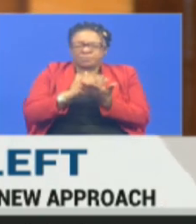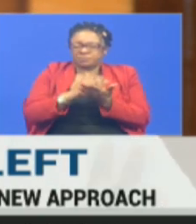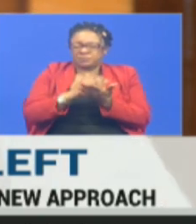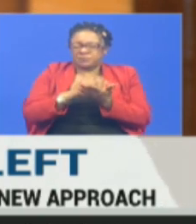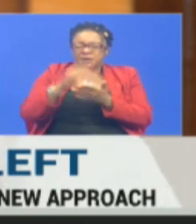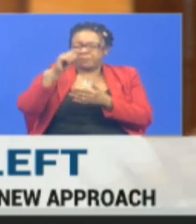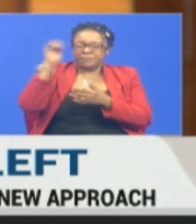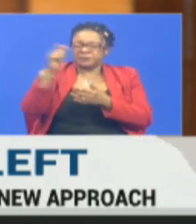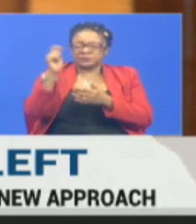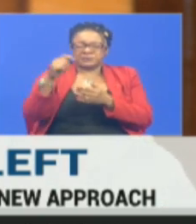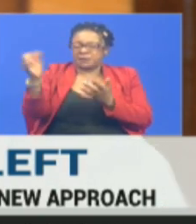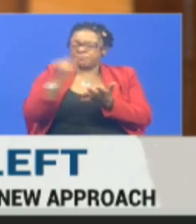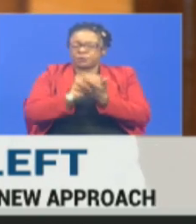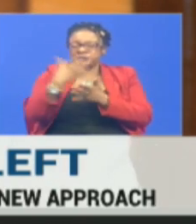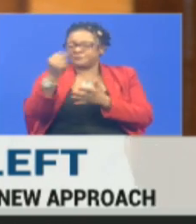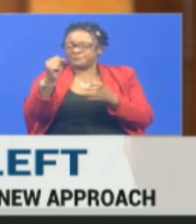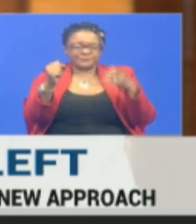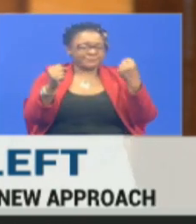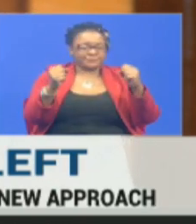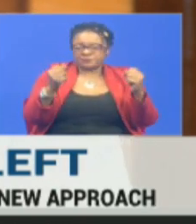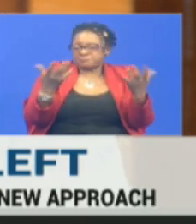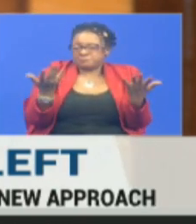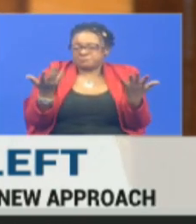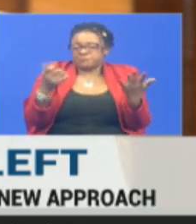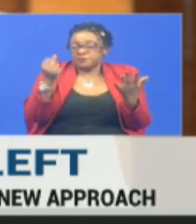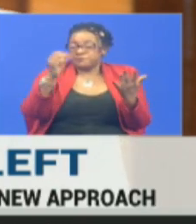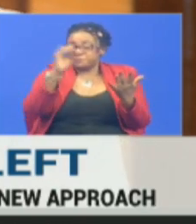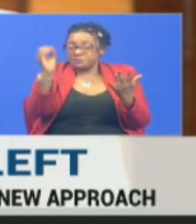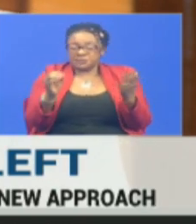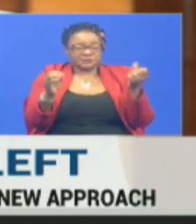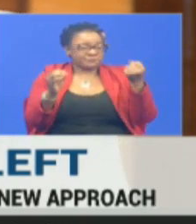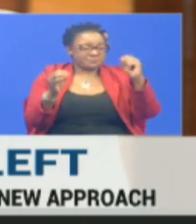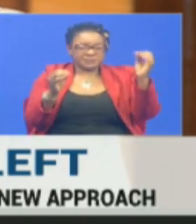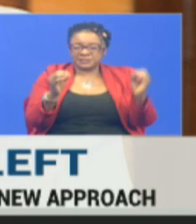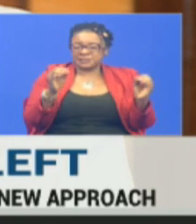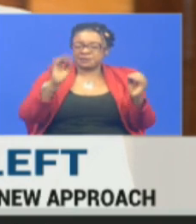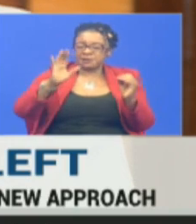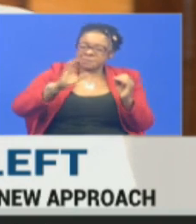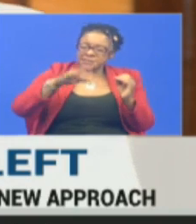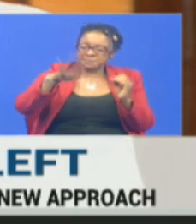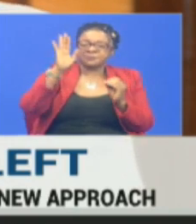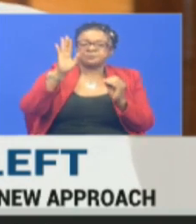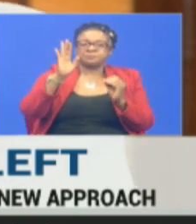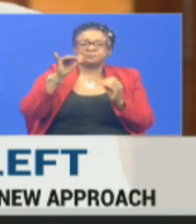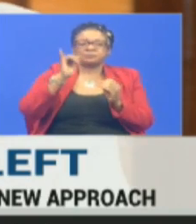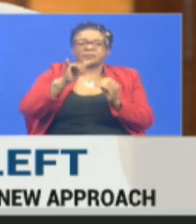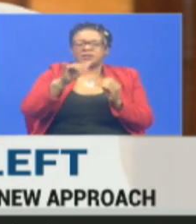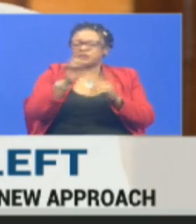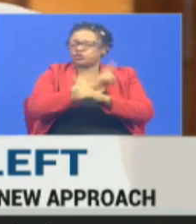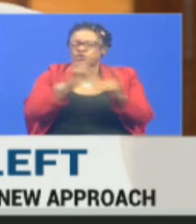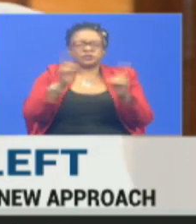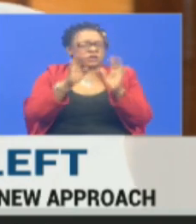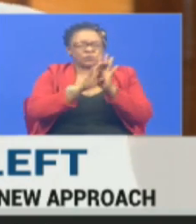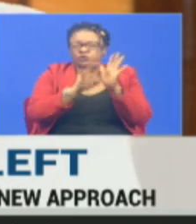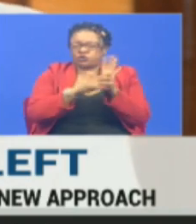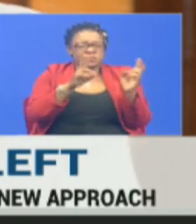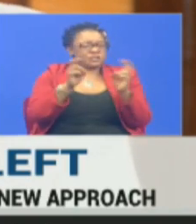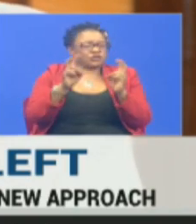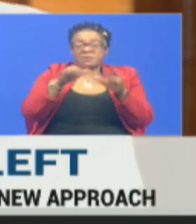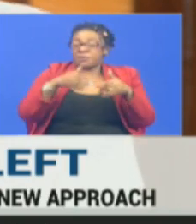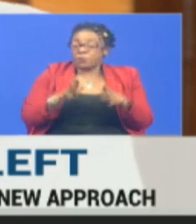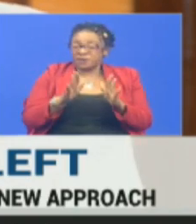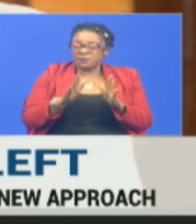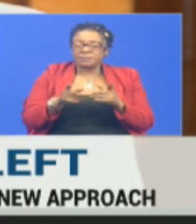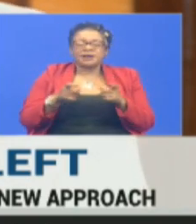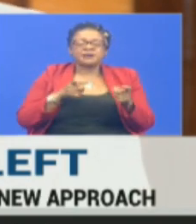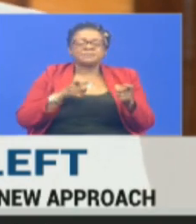women, 50% of women, 50% of men in his cabinet? That's not even a constitutional issue, by the way. It is an